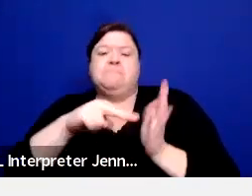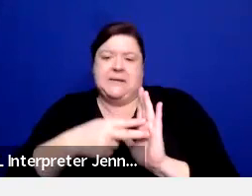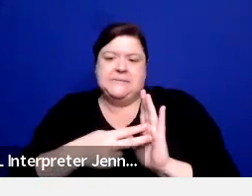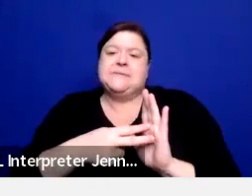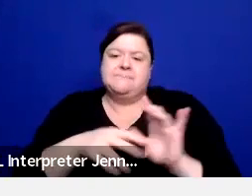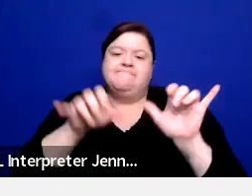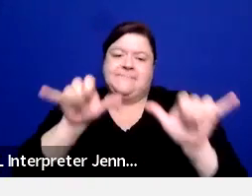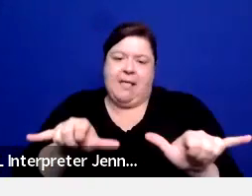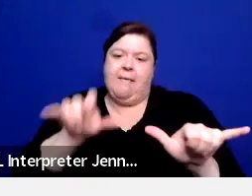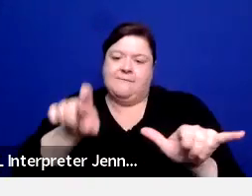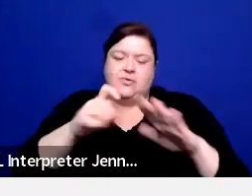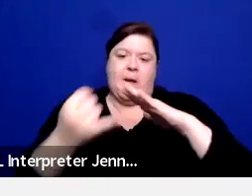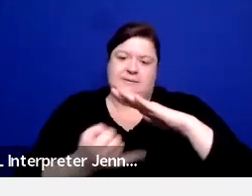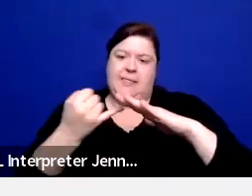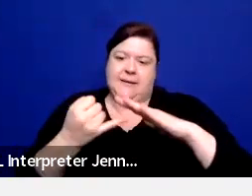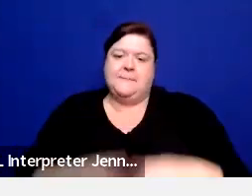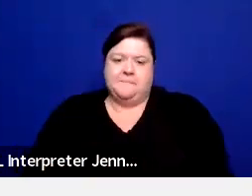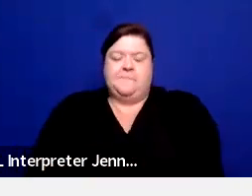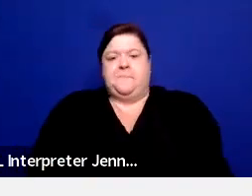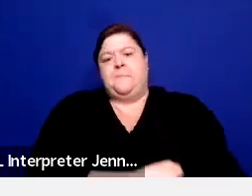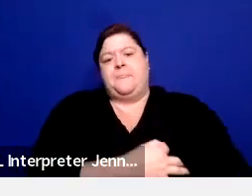Okay, thank you.